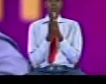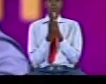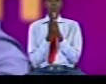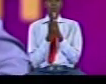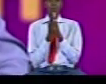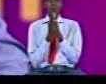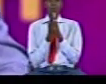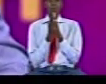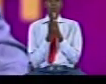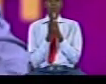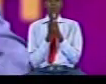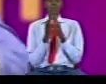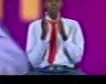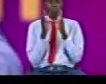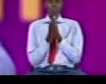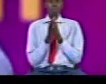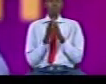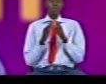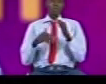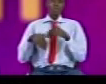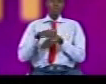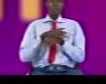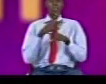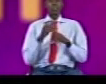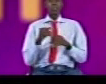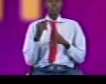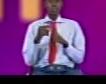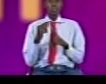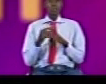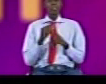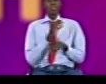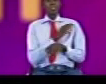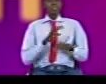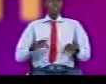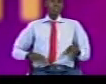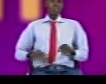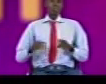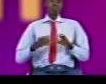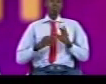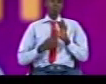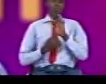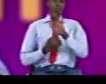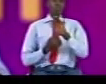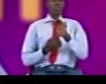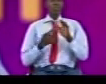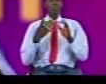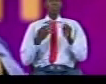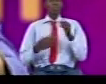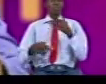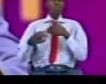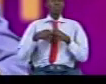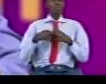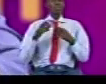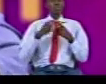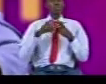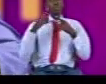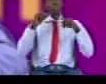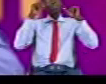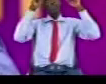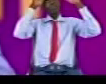Oh, what a message. Christ's revelation of return to the Father in heaven.